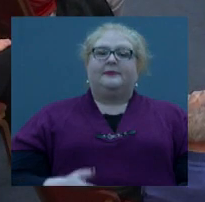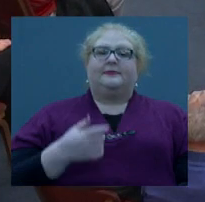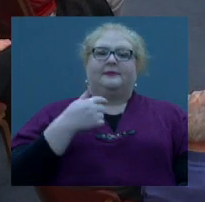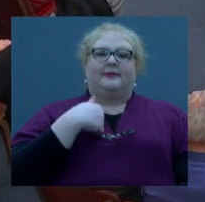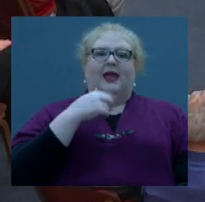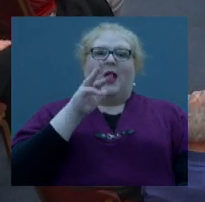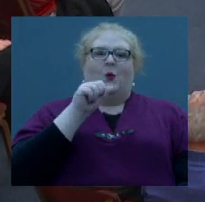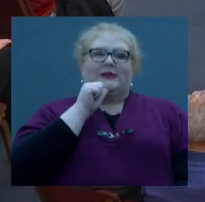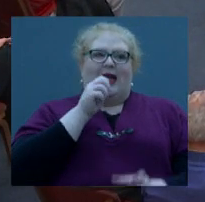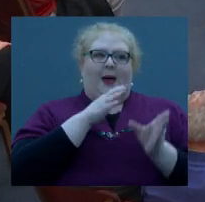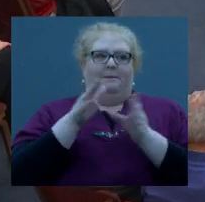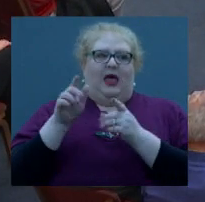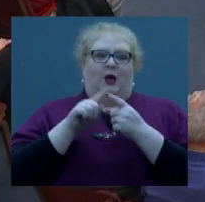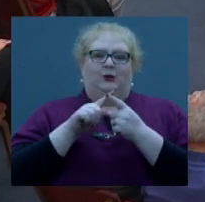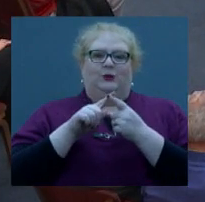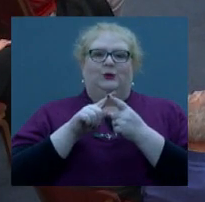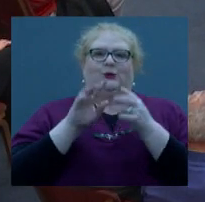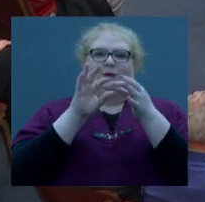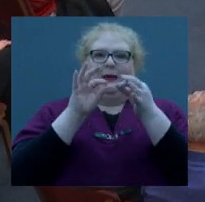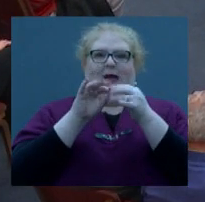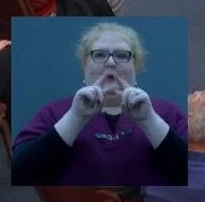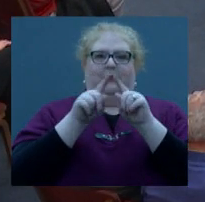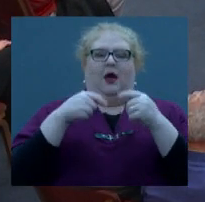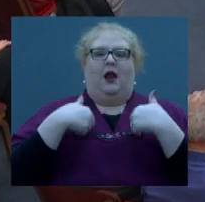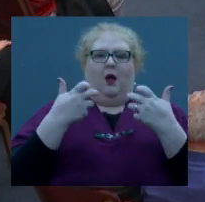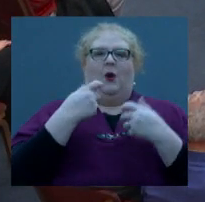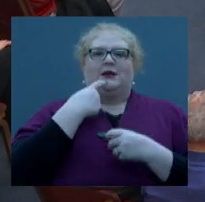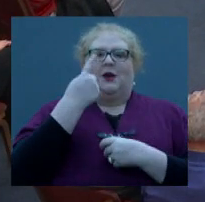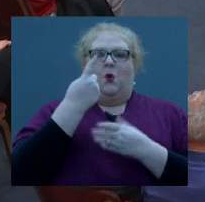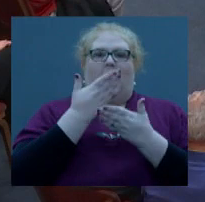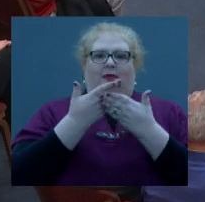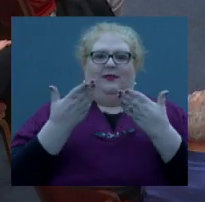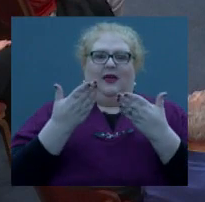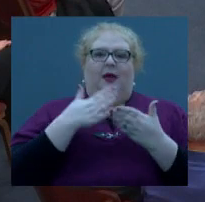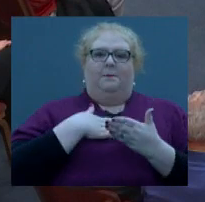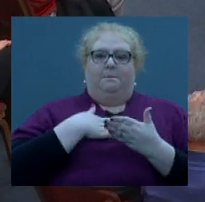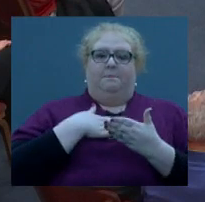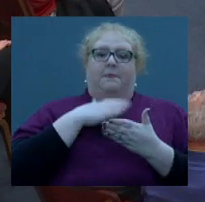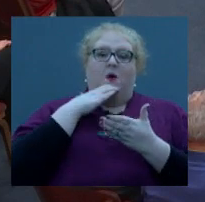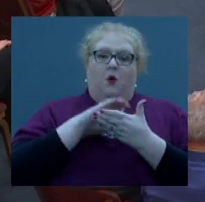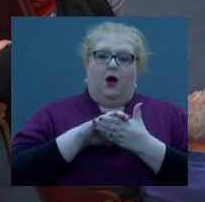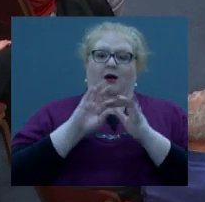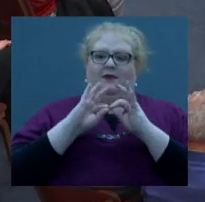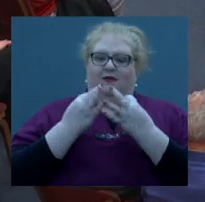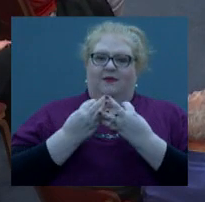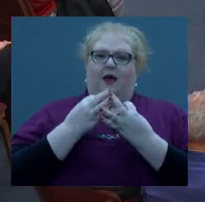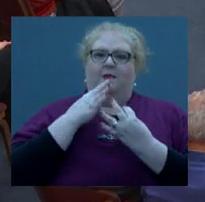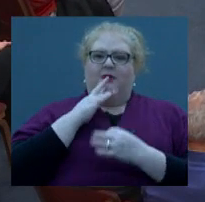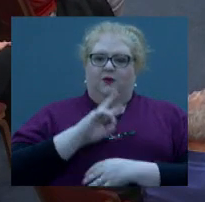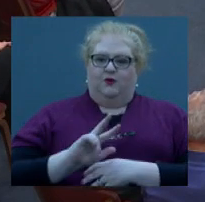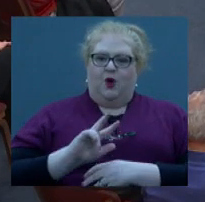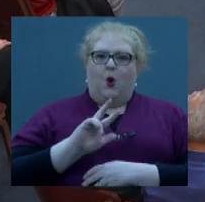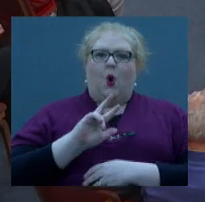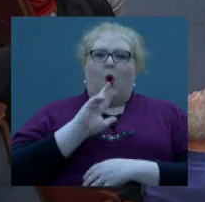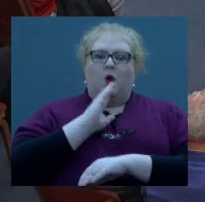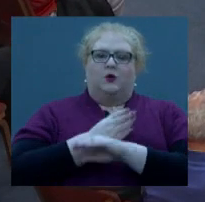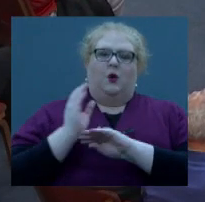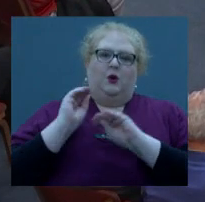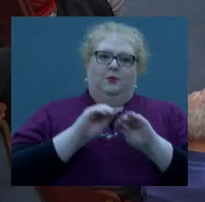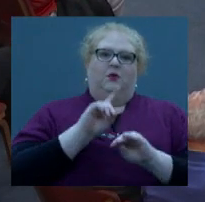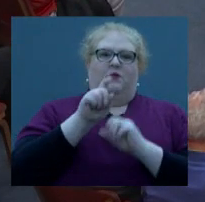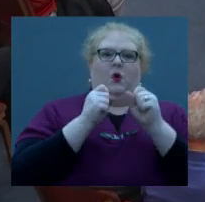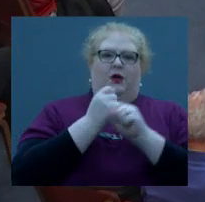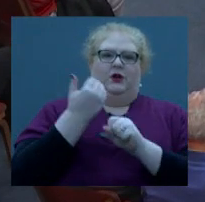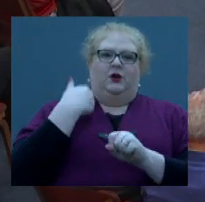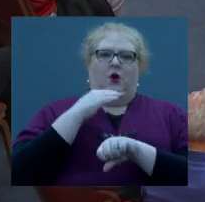I wasn't going to speak, but I am going to just say one thing real quick. We moved in, my wife and family and I, my 3-year-old daughter, about a year ago. We're